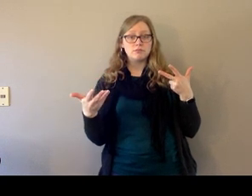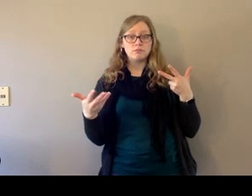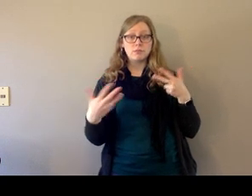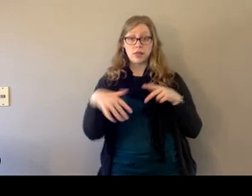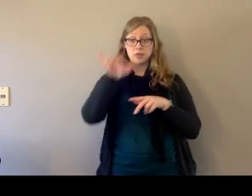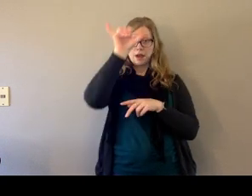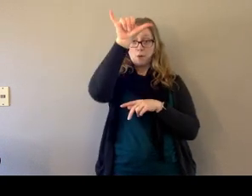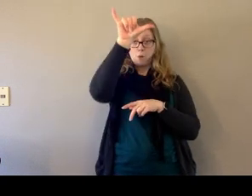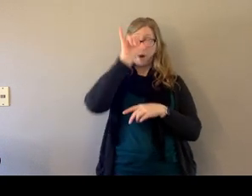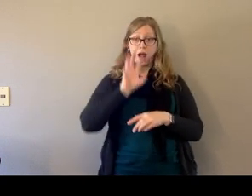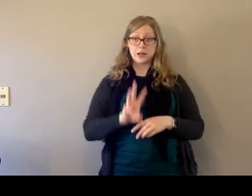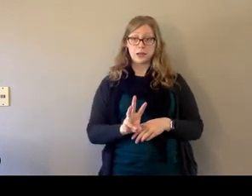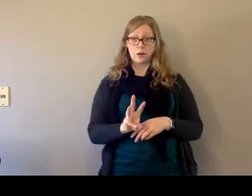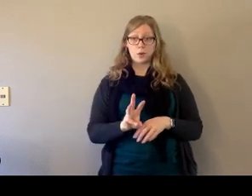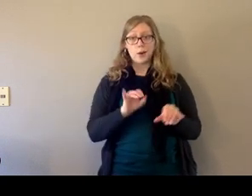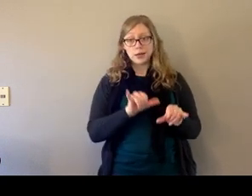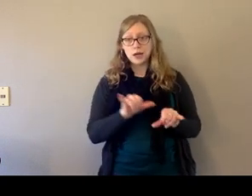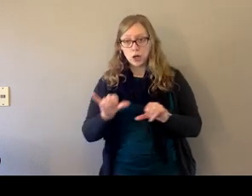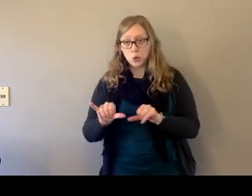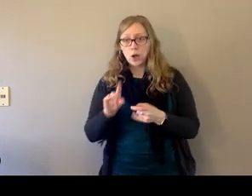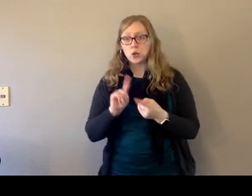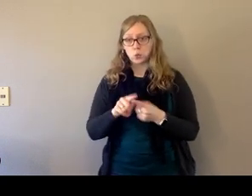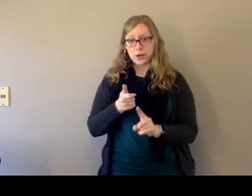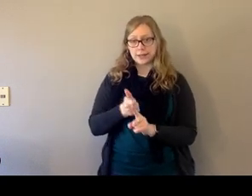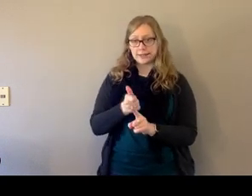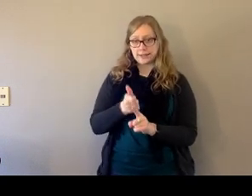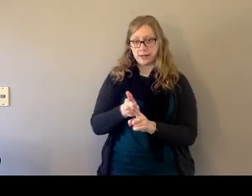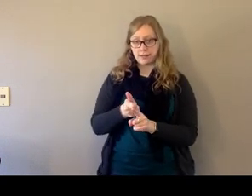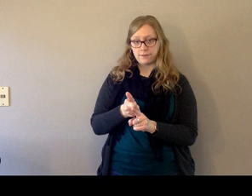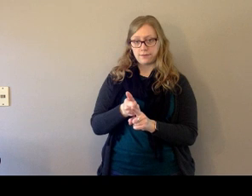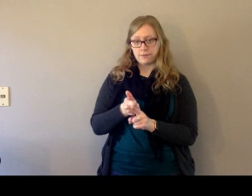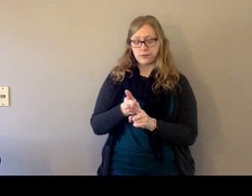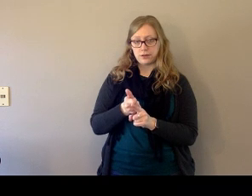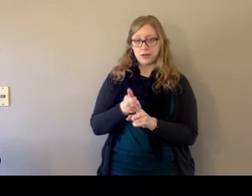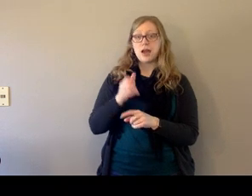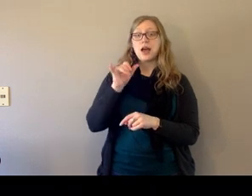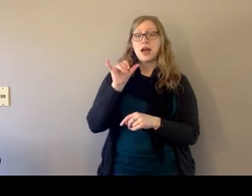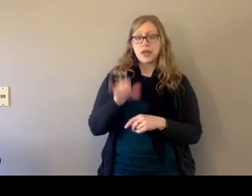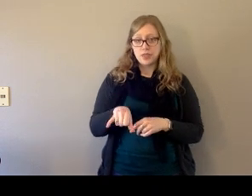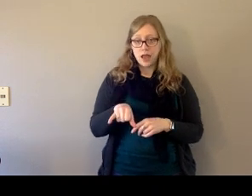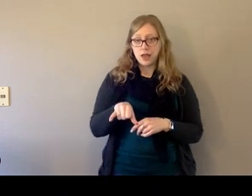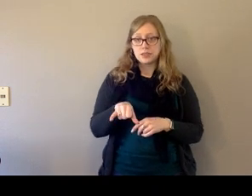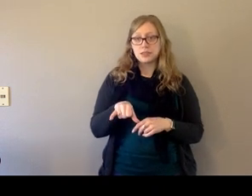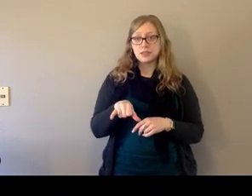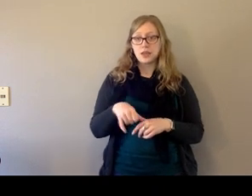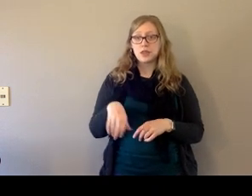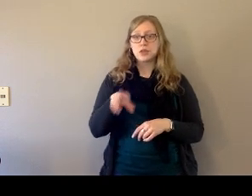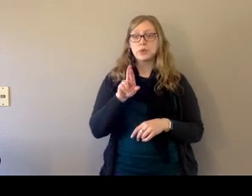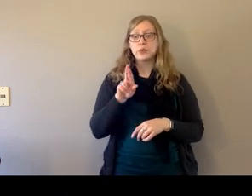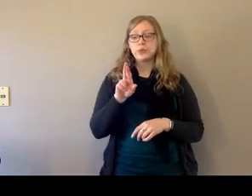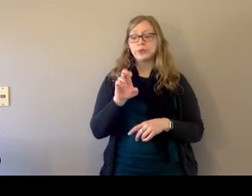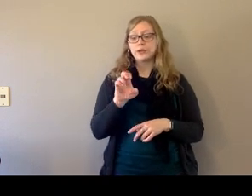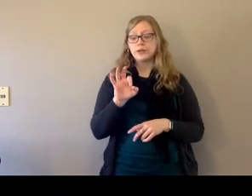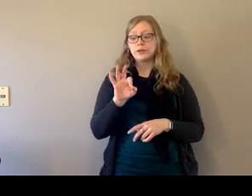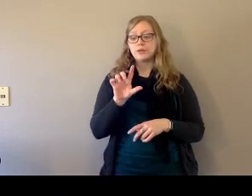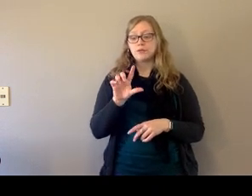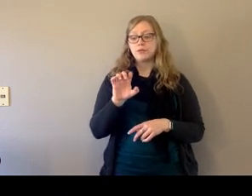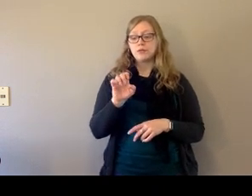YW is congruent to YW. And that is the